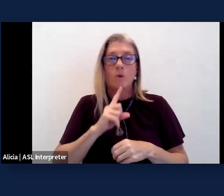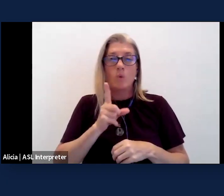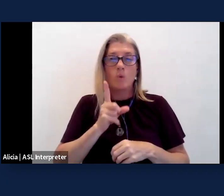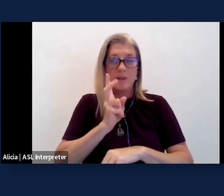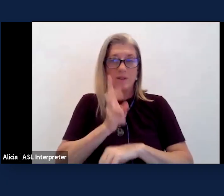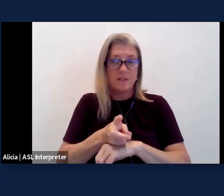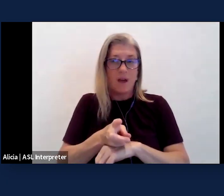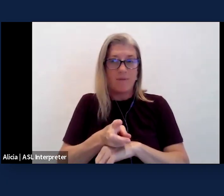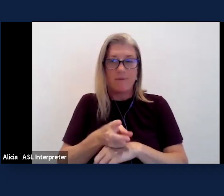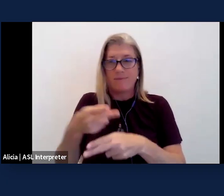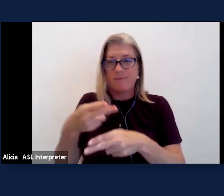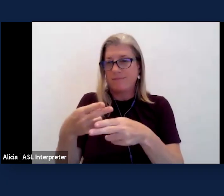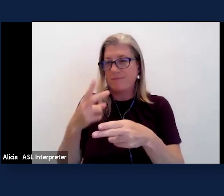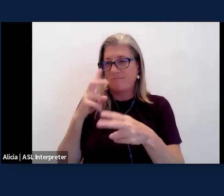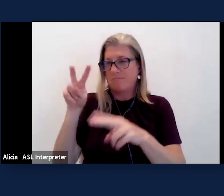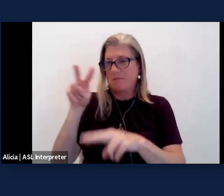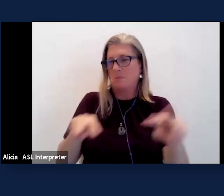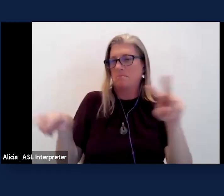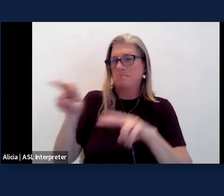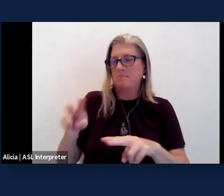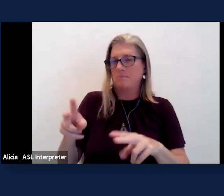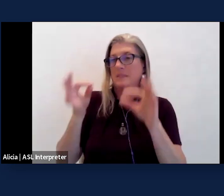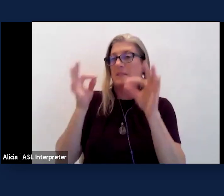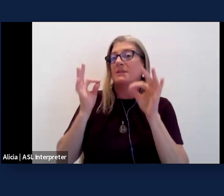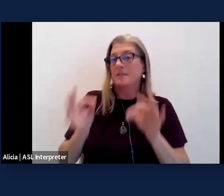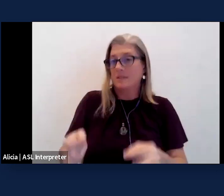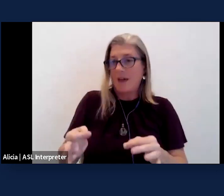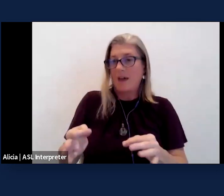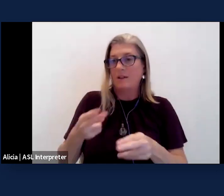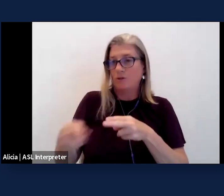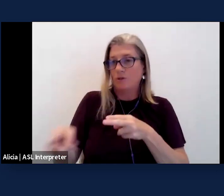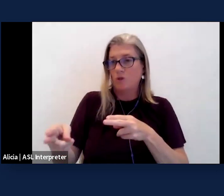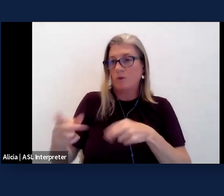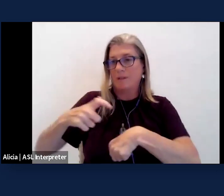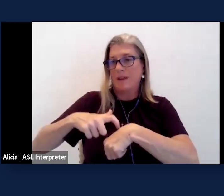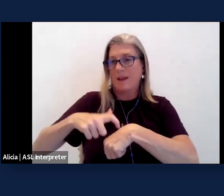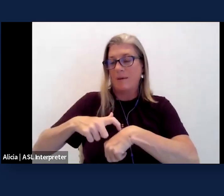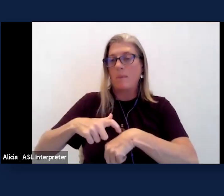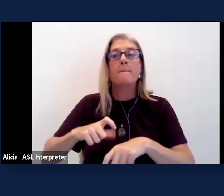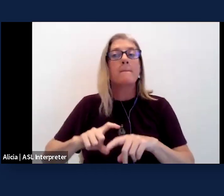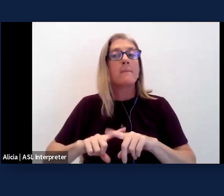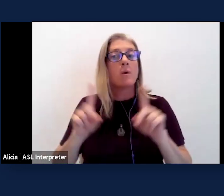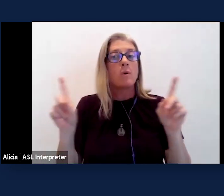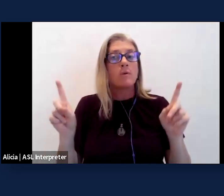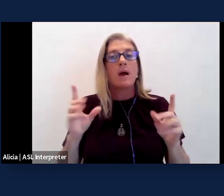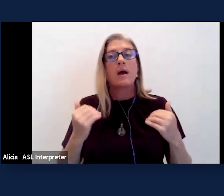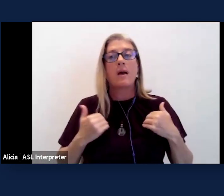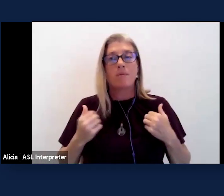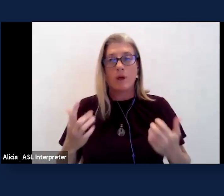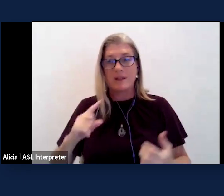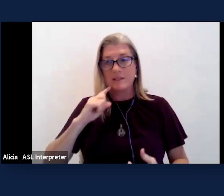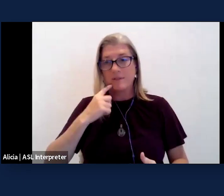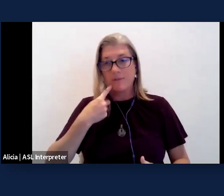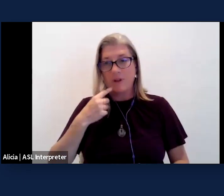make in a short, brief overview. However, I will say I do have a lot of severe